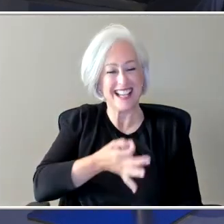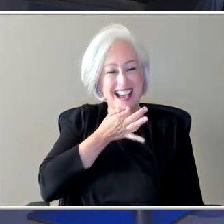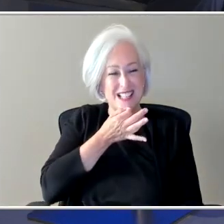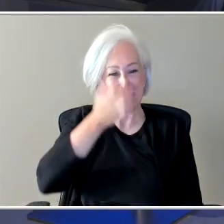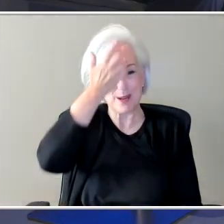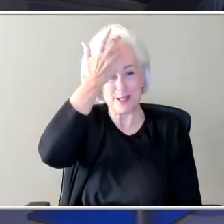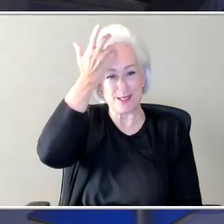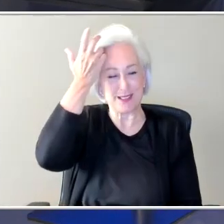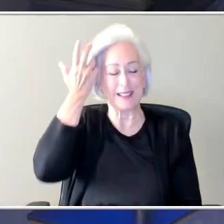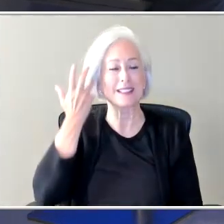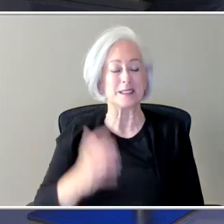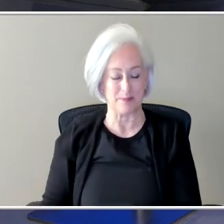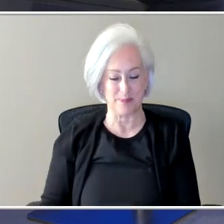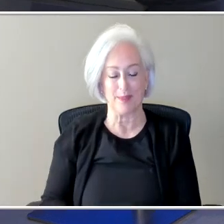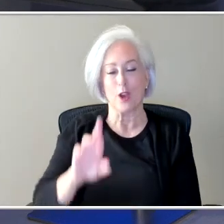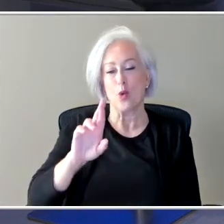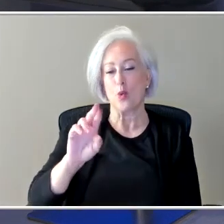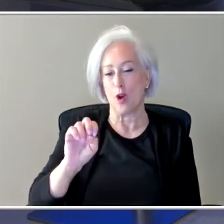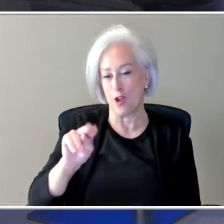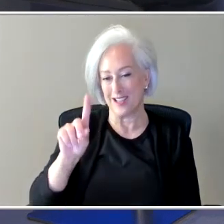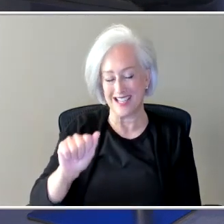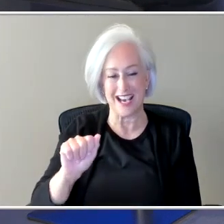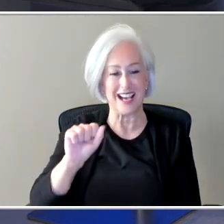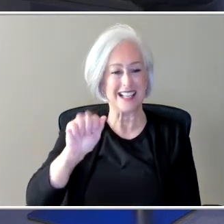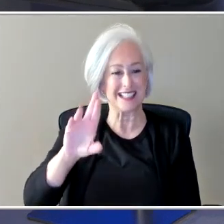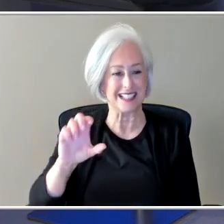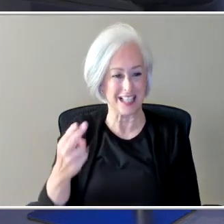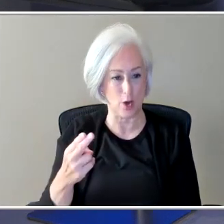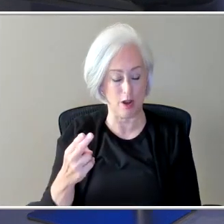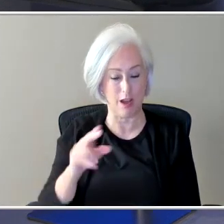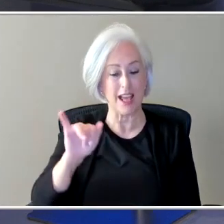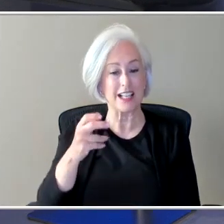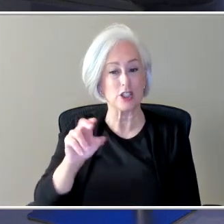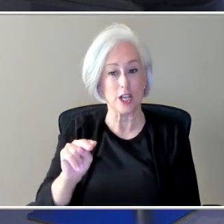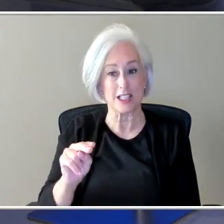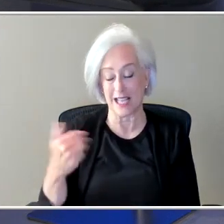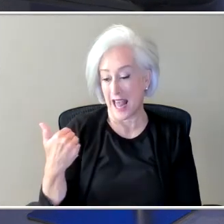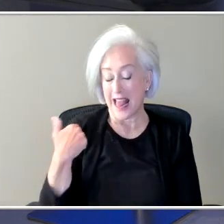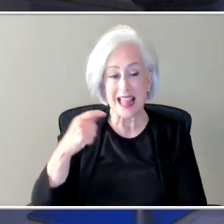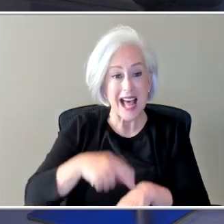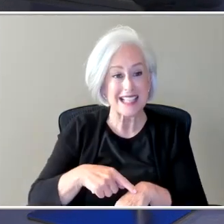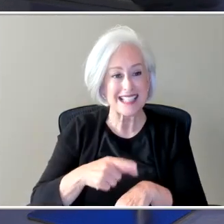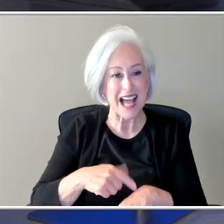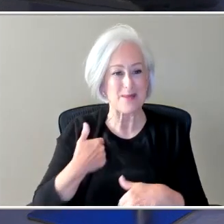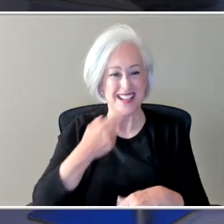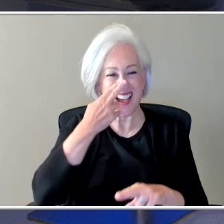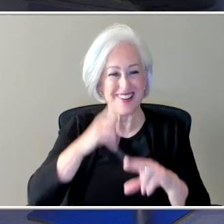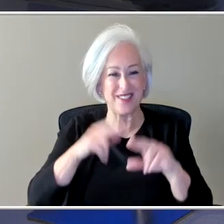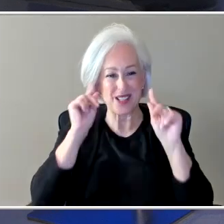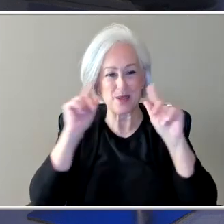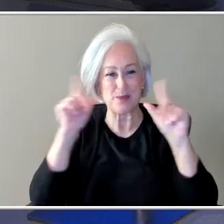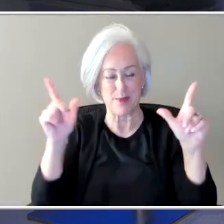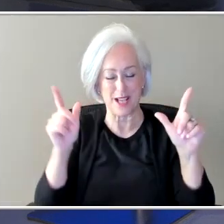I know last time that Jason and Rhonda were on the program, we had a fun little surprise. We're going to show you the clip here in just a second. But